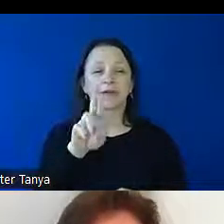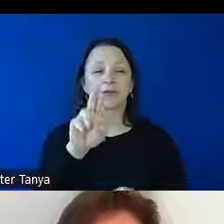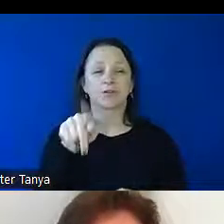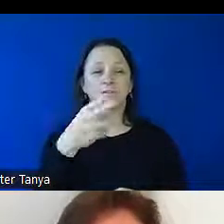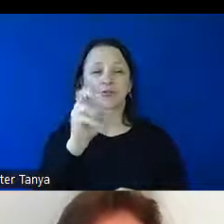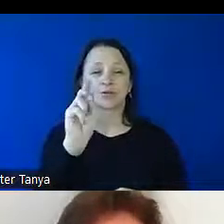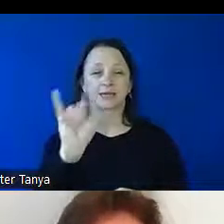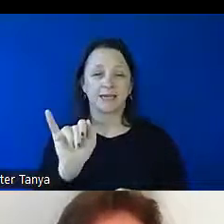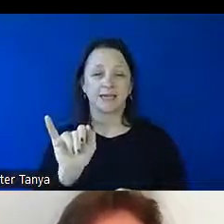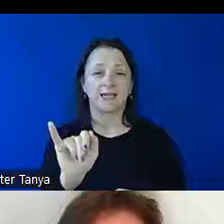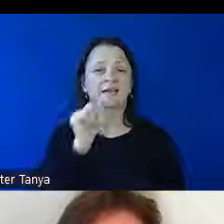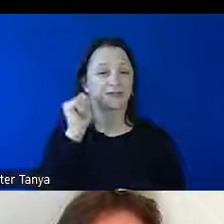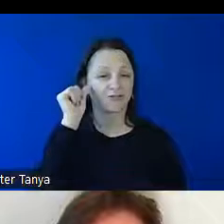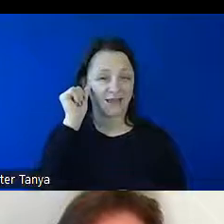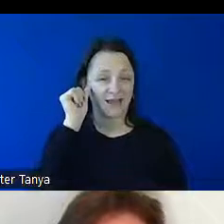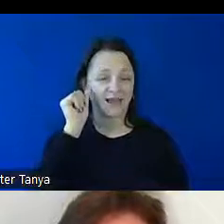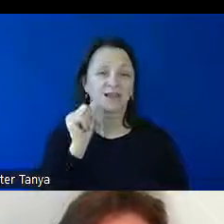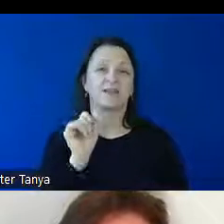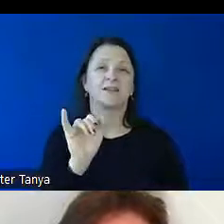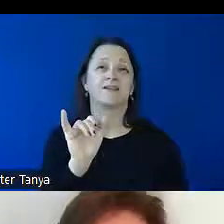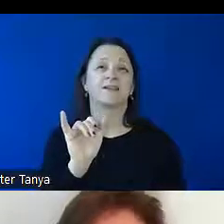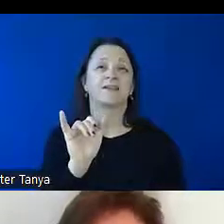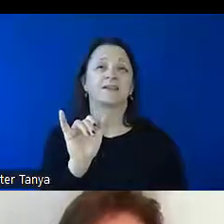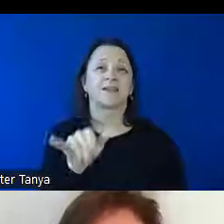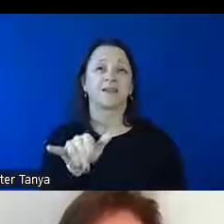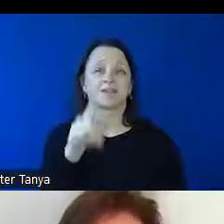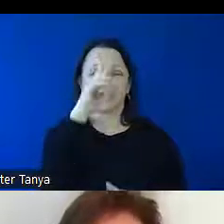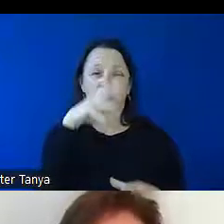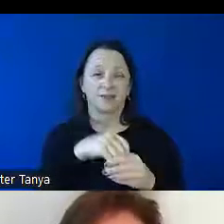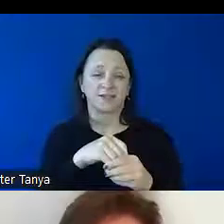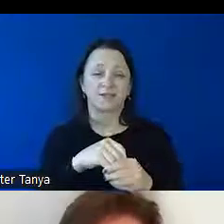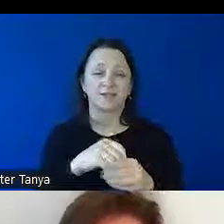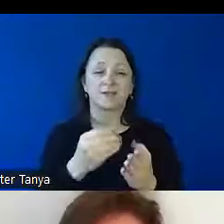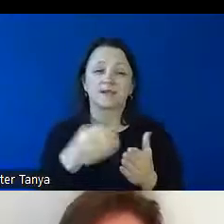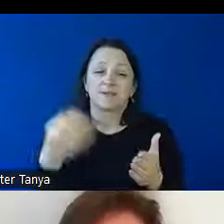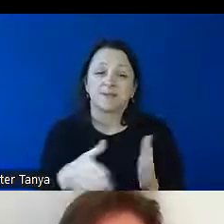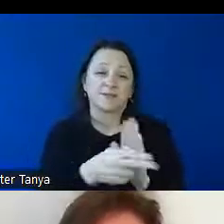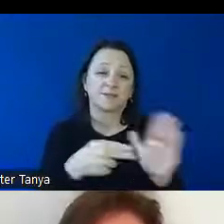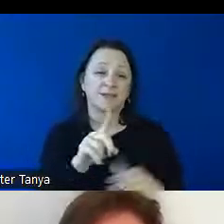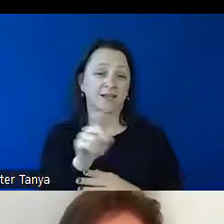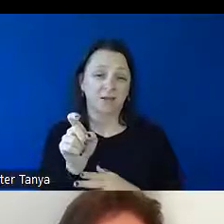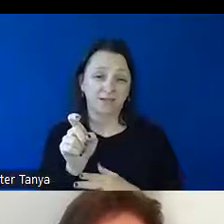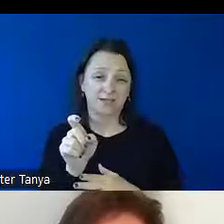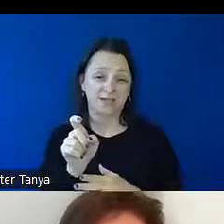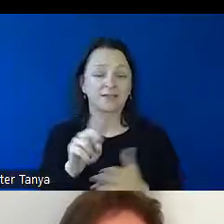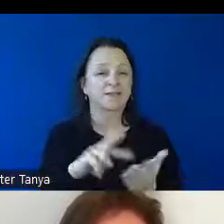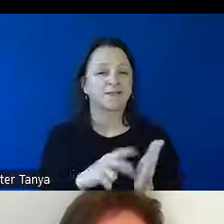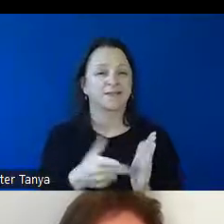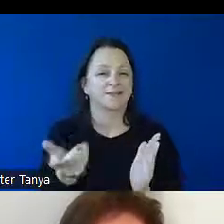Dr. Ko yesterday that autism is a costly diagnosis. It's costly in terms